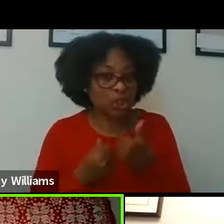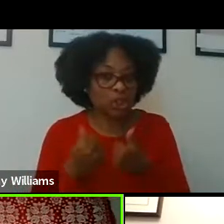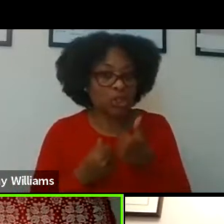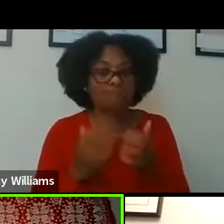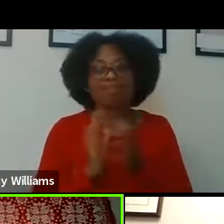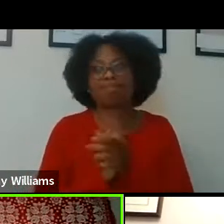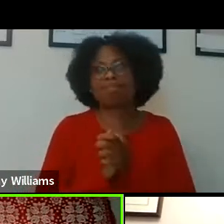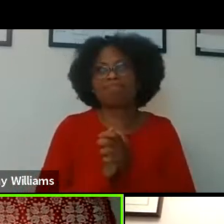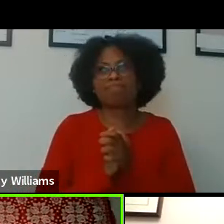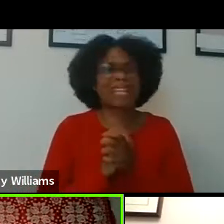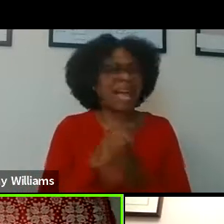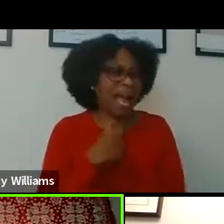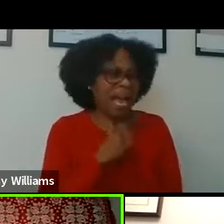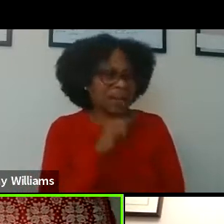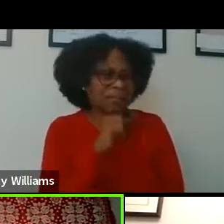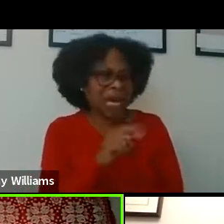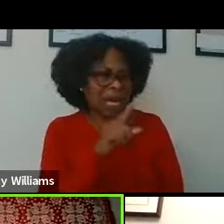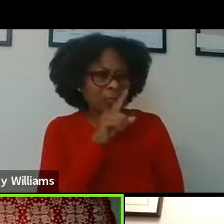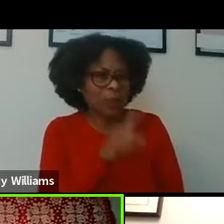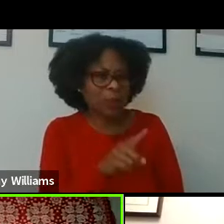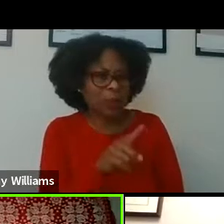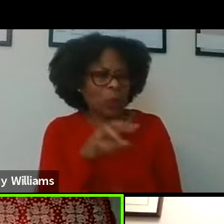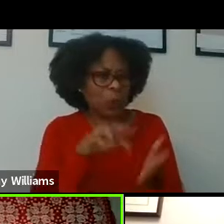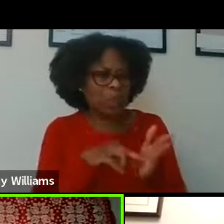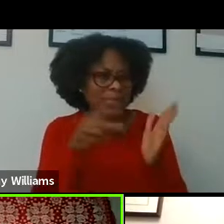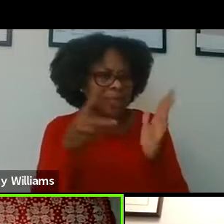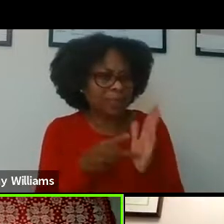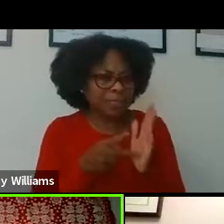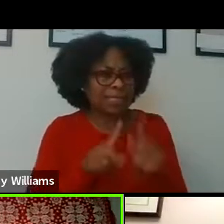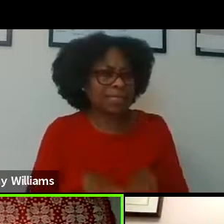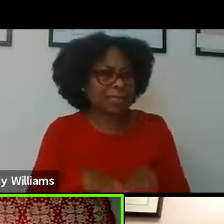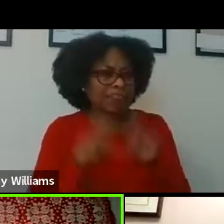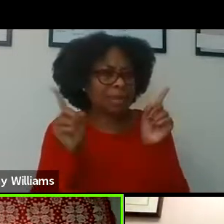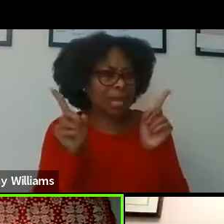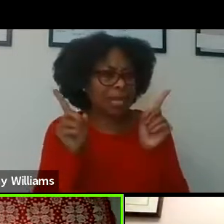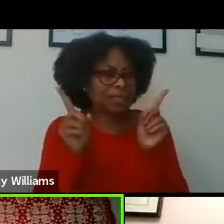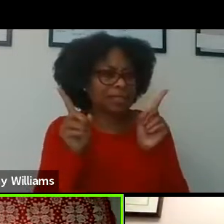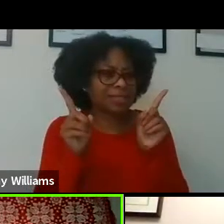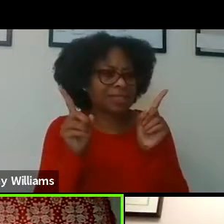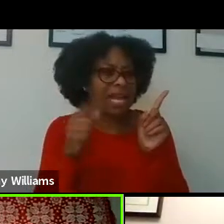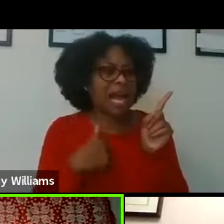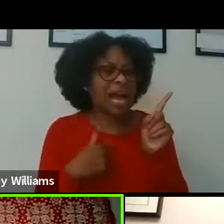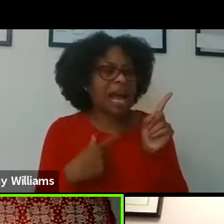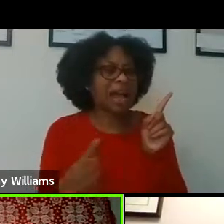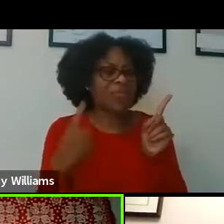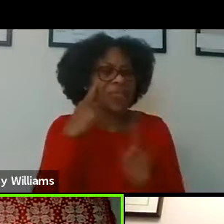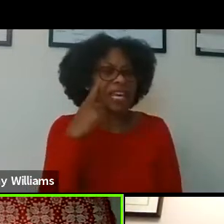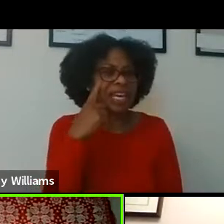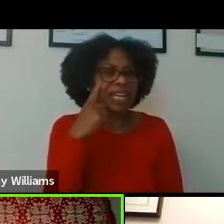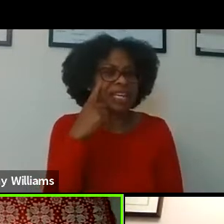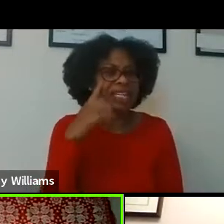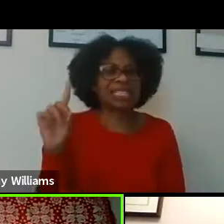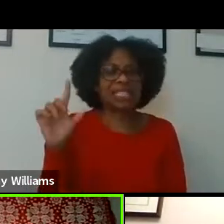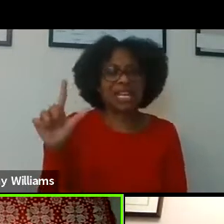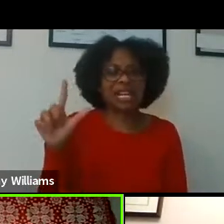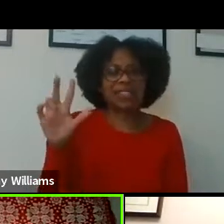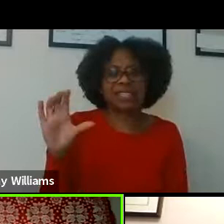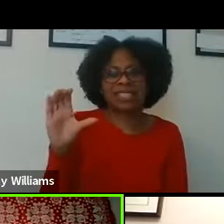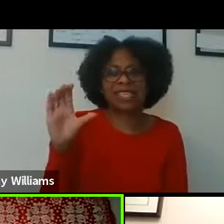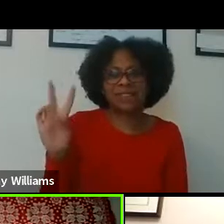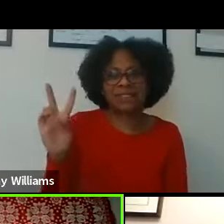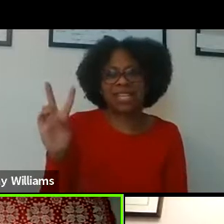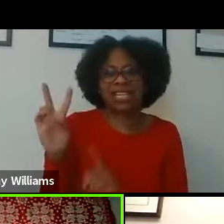I'm not sure what you mean by all avenues. However, I like to think of dLCV as